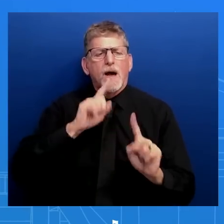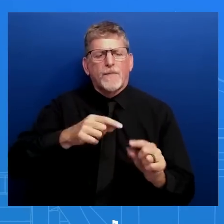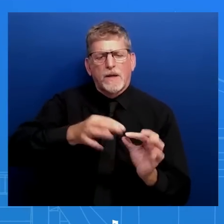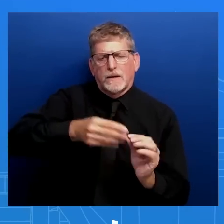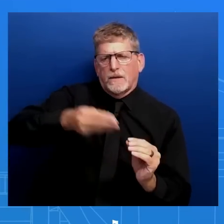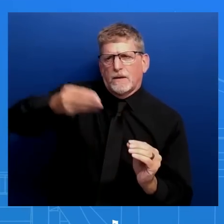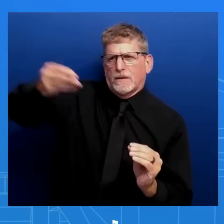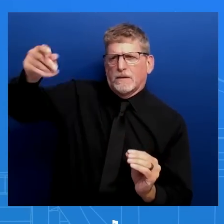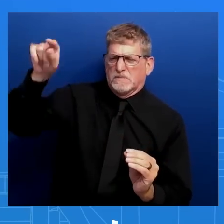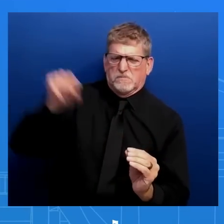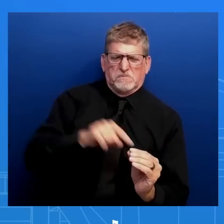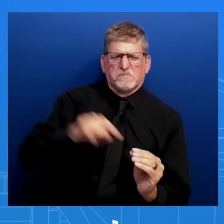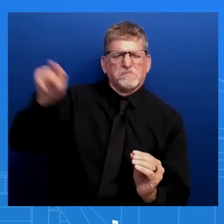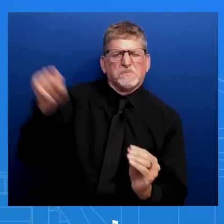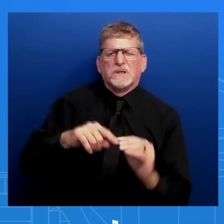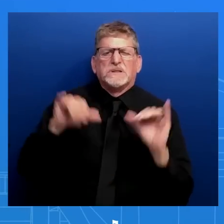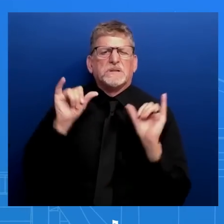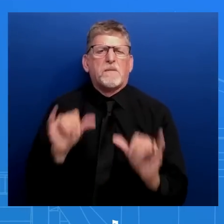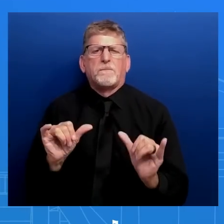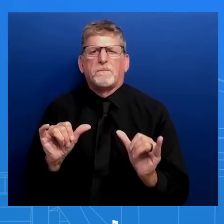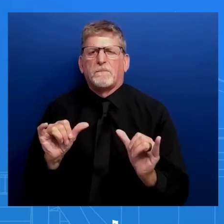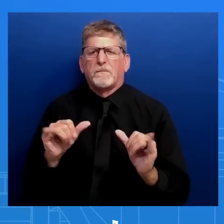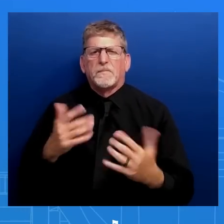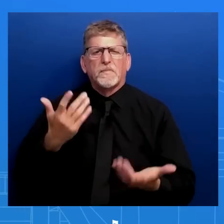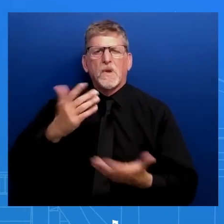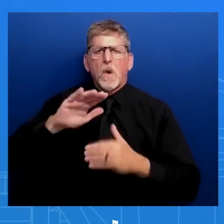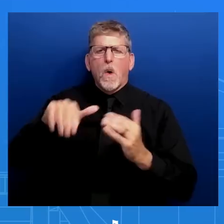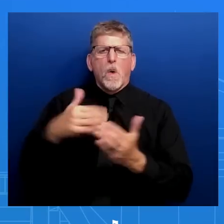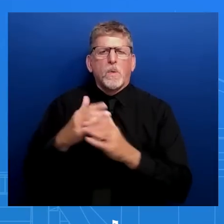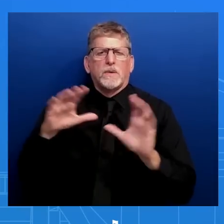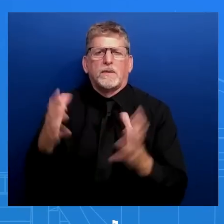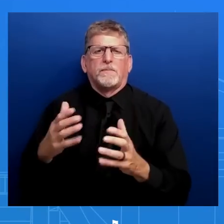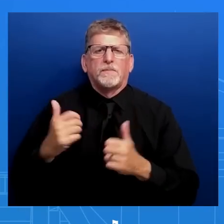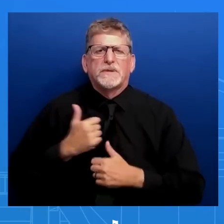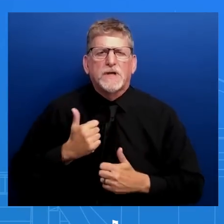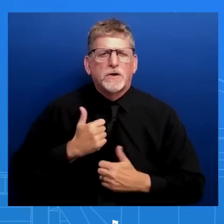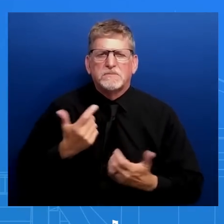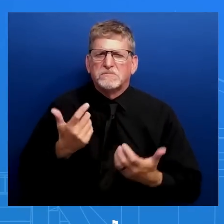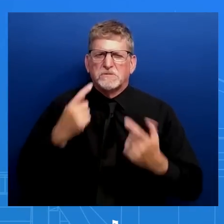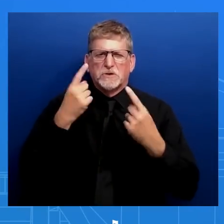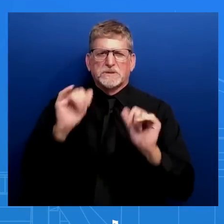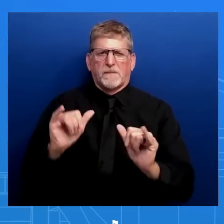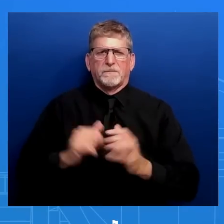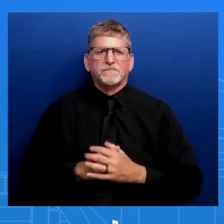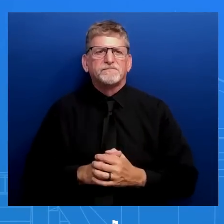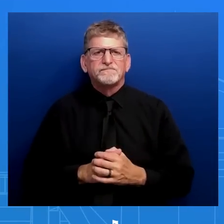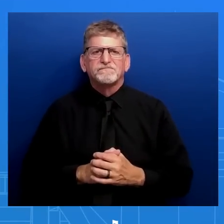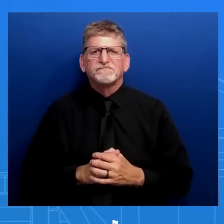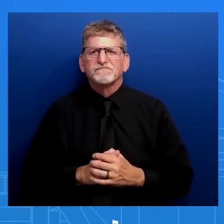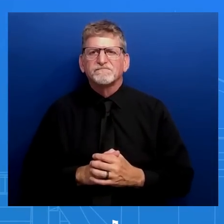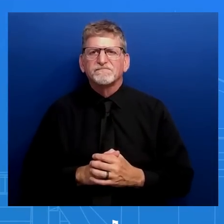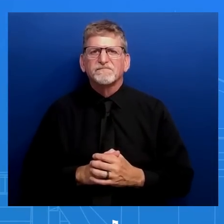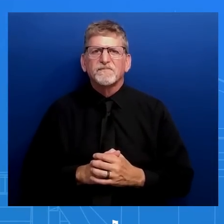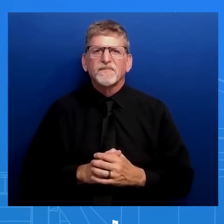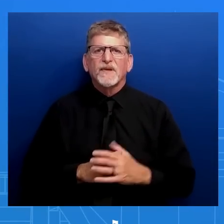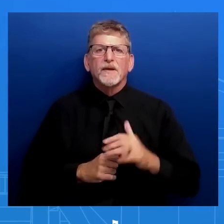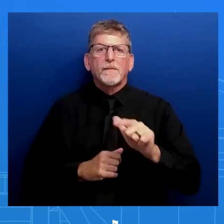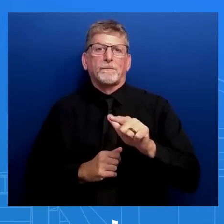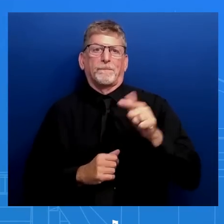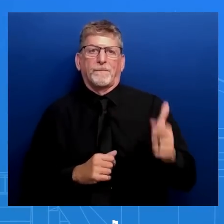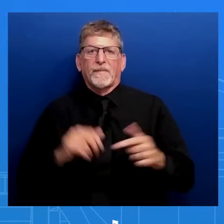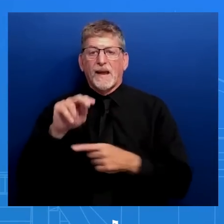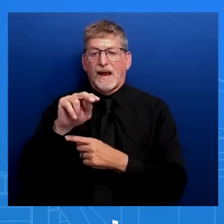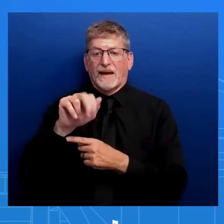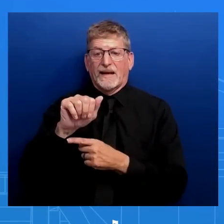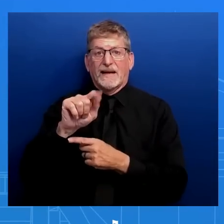John. Thanks, Karine. John, the NATO summit is just a few weeks away. How have the events of this past